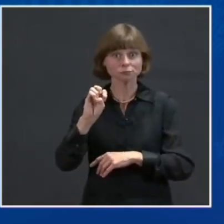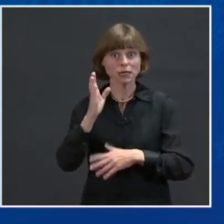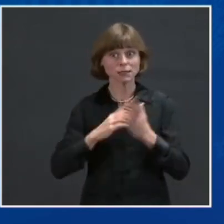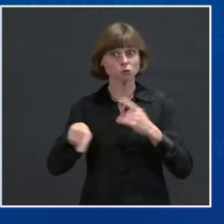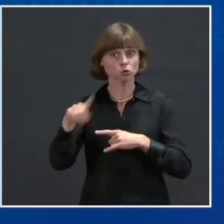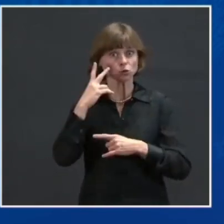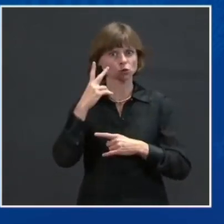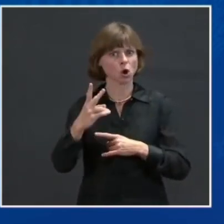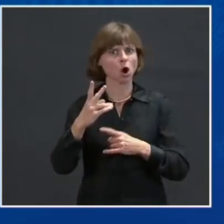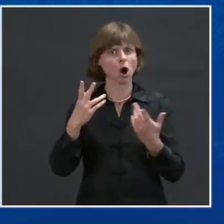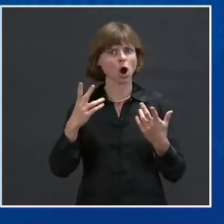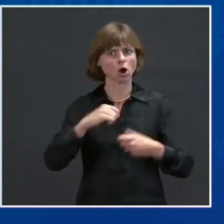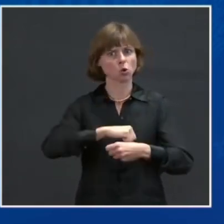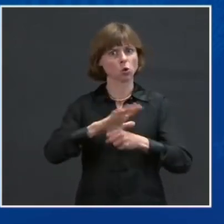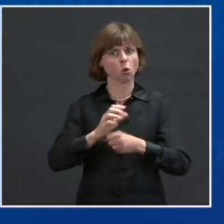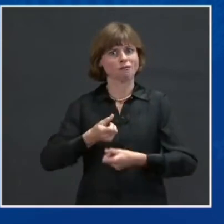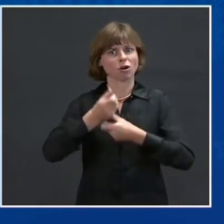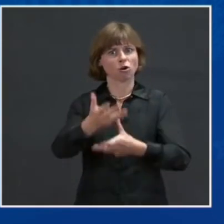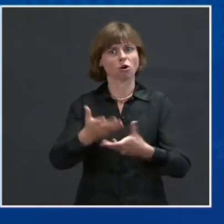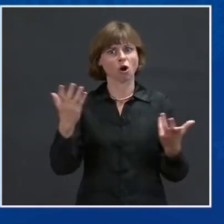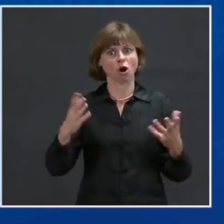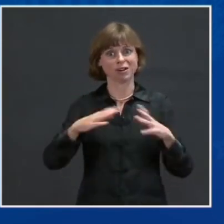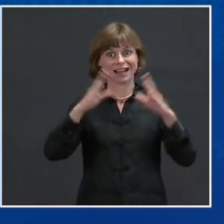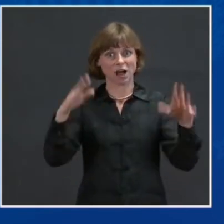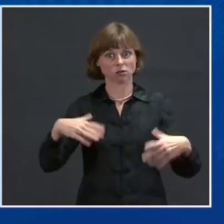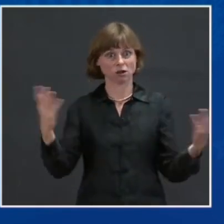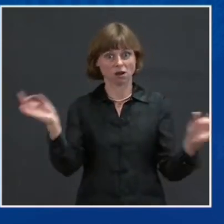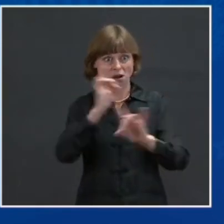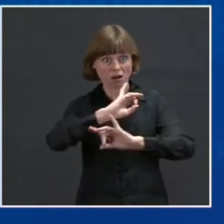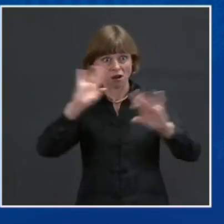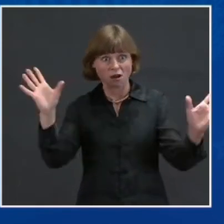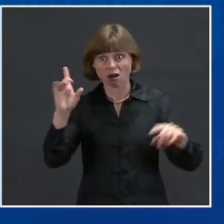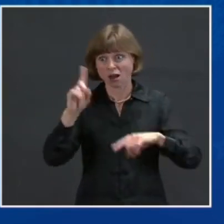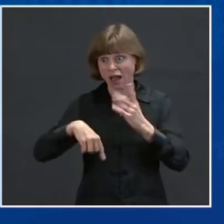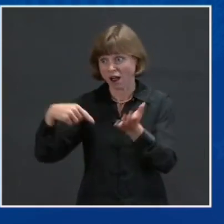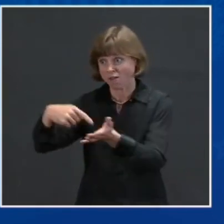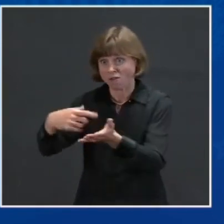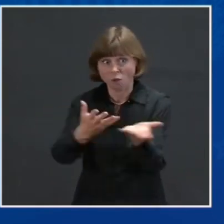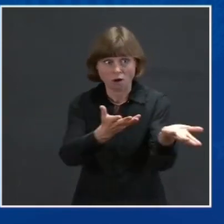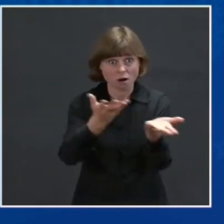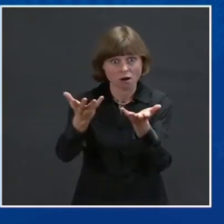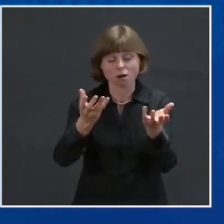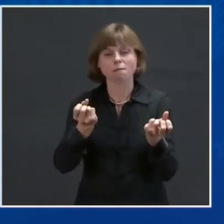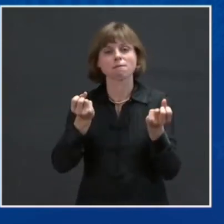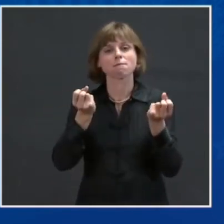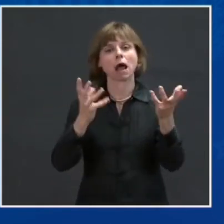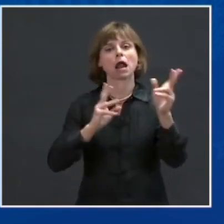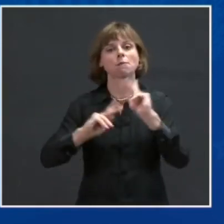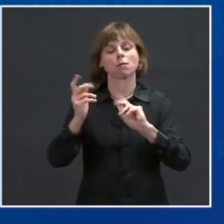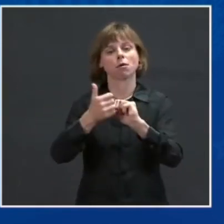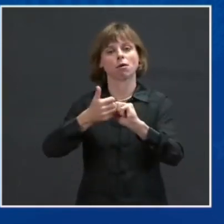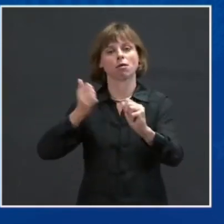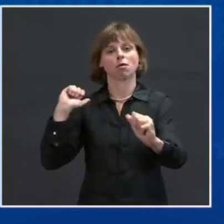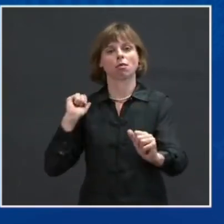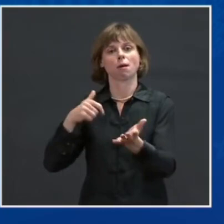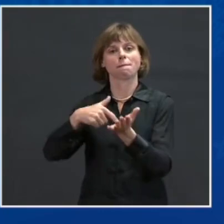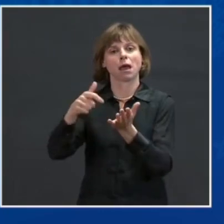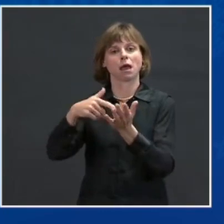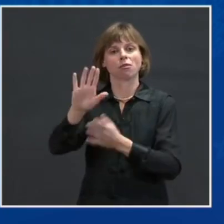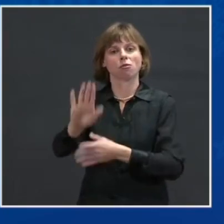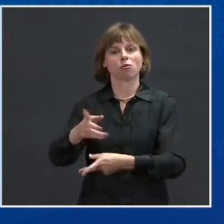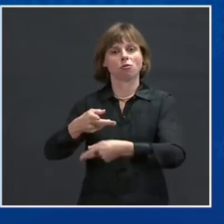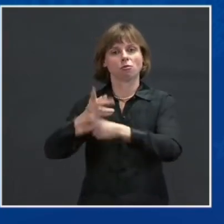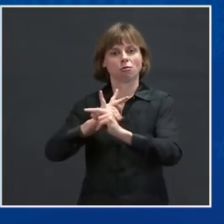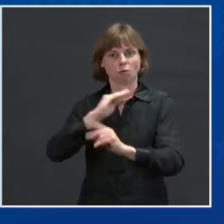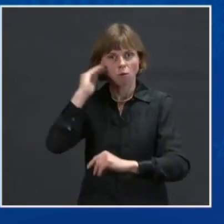a housing affordability crisis with more than 10 million homeowners behind on mortgage payments, and communities of color at